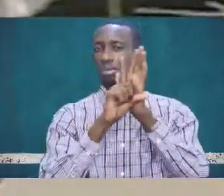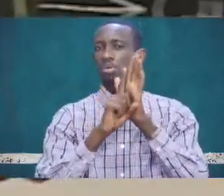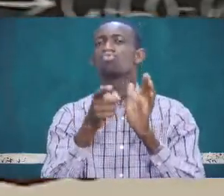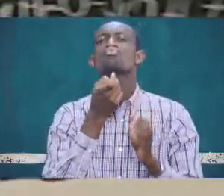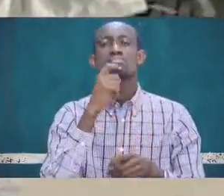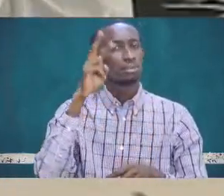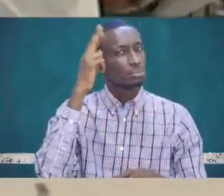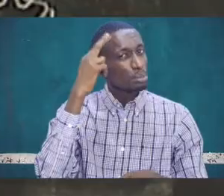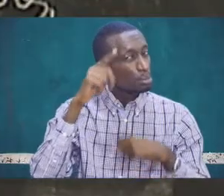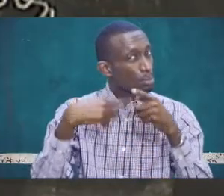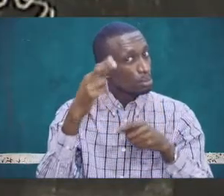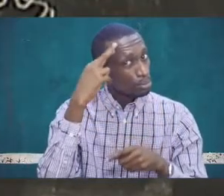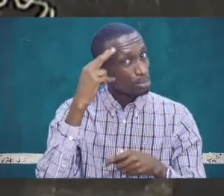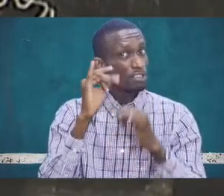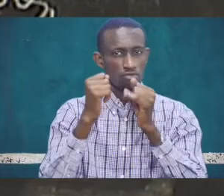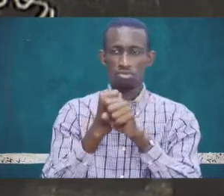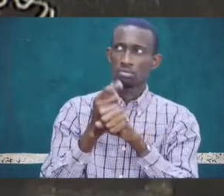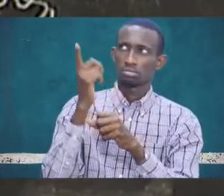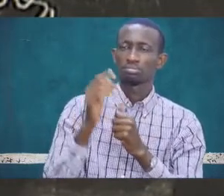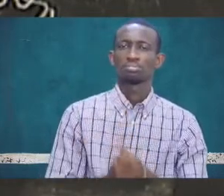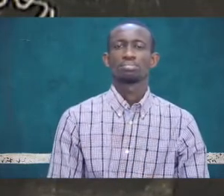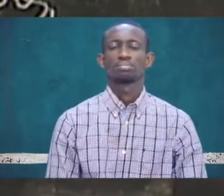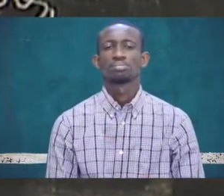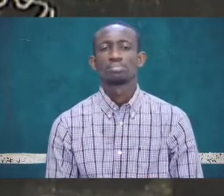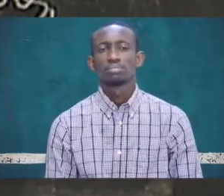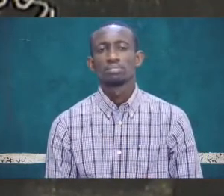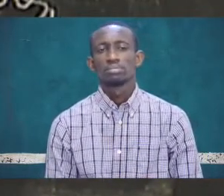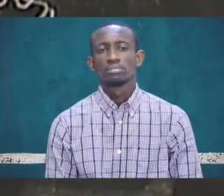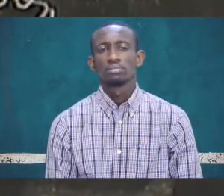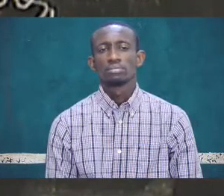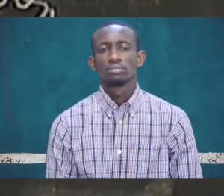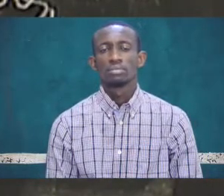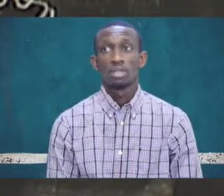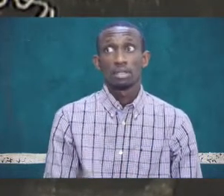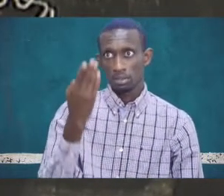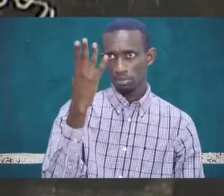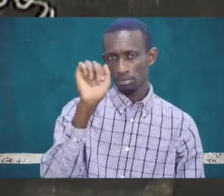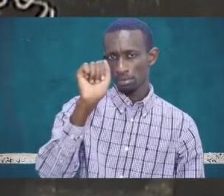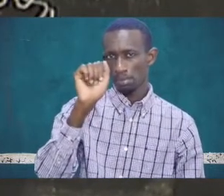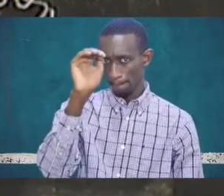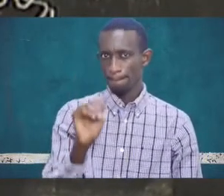consider those reactions. And this was A. B.